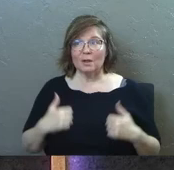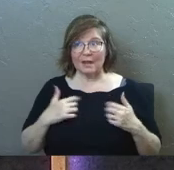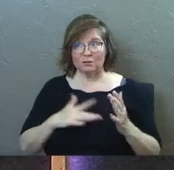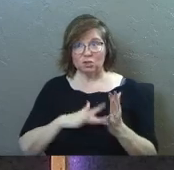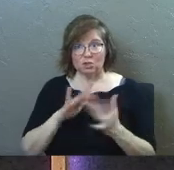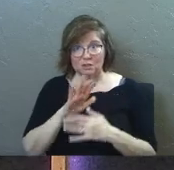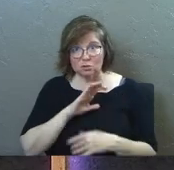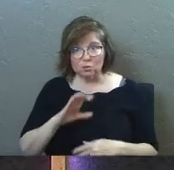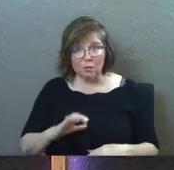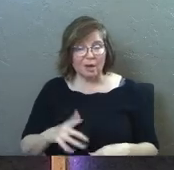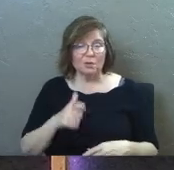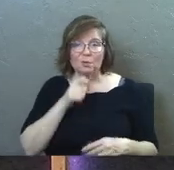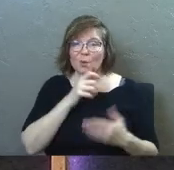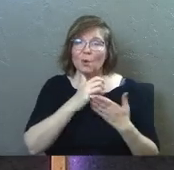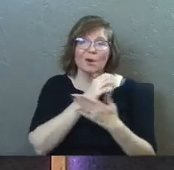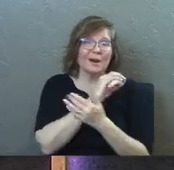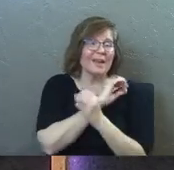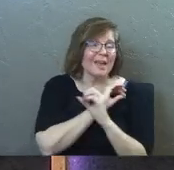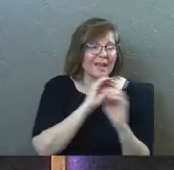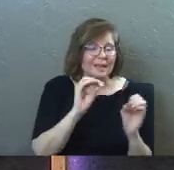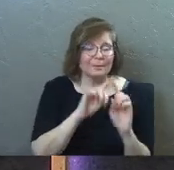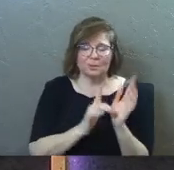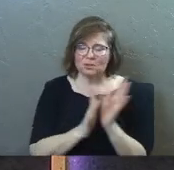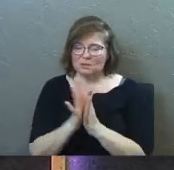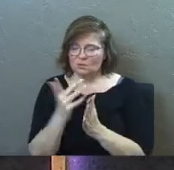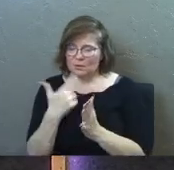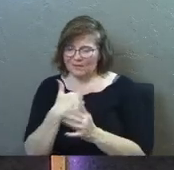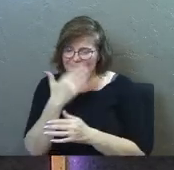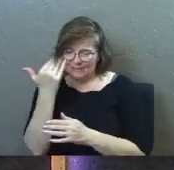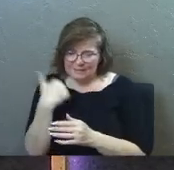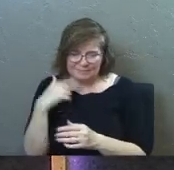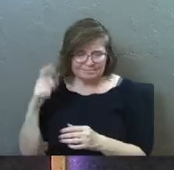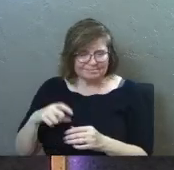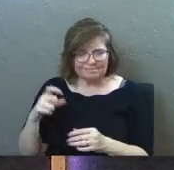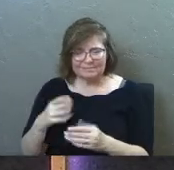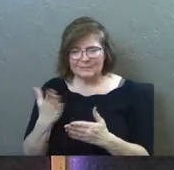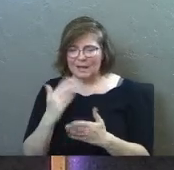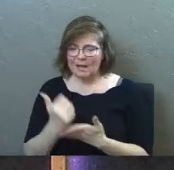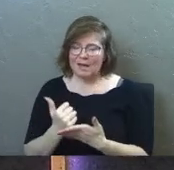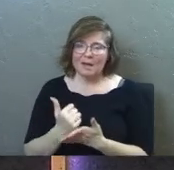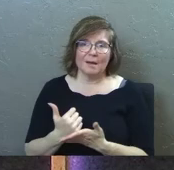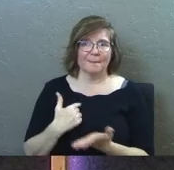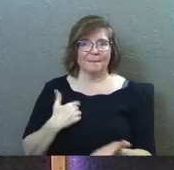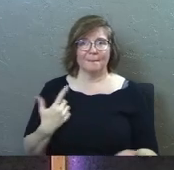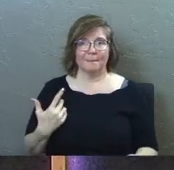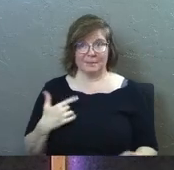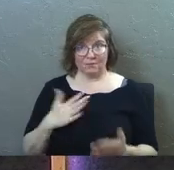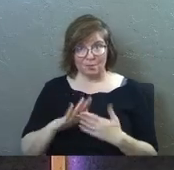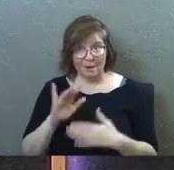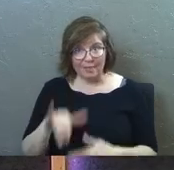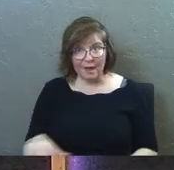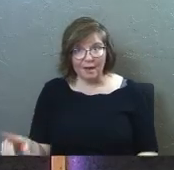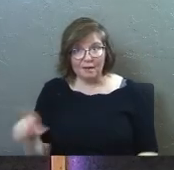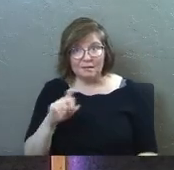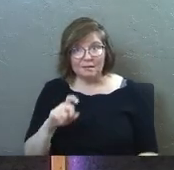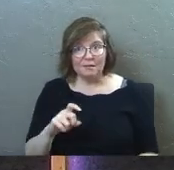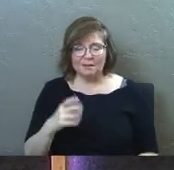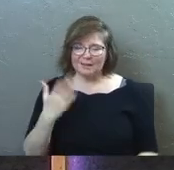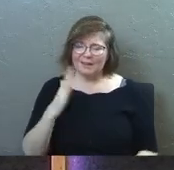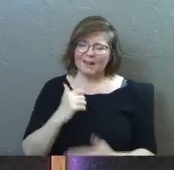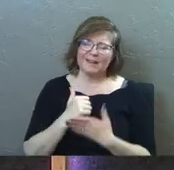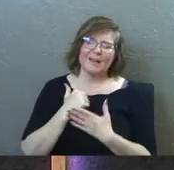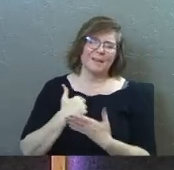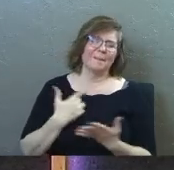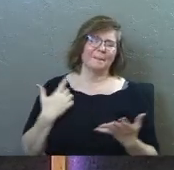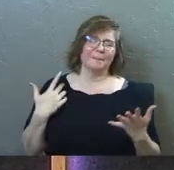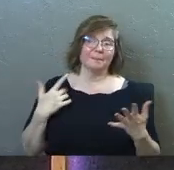life to Jesus Christ. You don't earn any of it, but you're like, Jesus, you got to forgive me. God, help. You ever pray that? God,